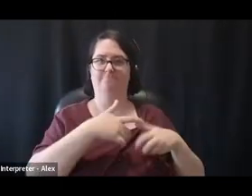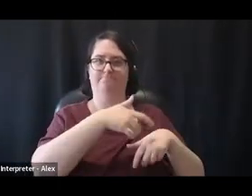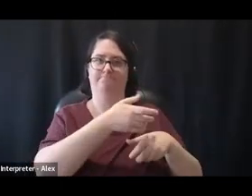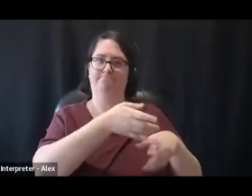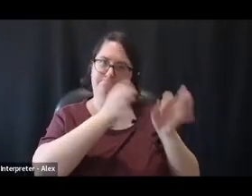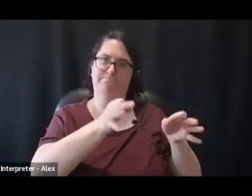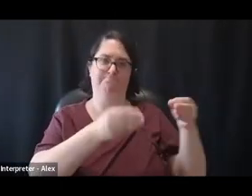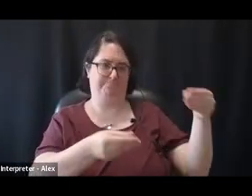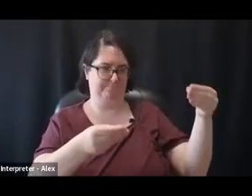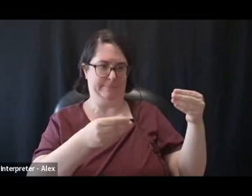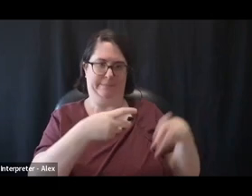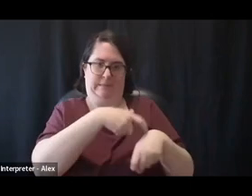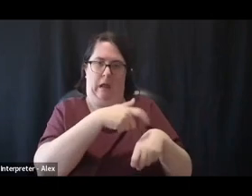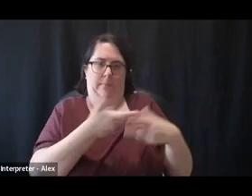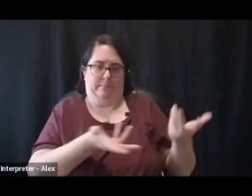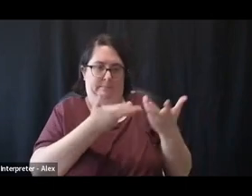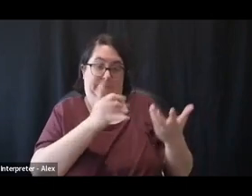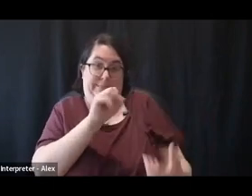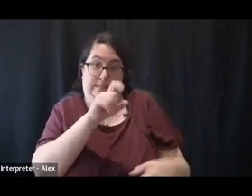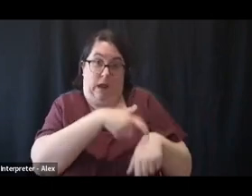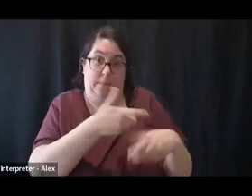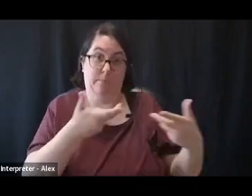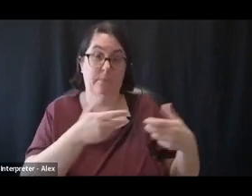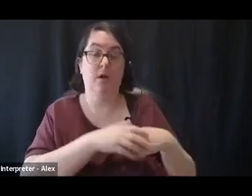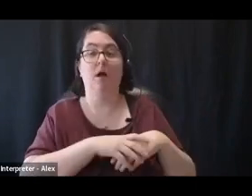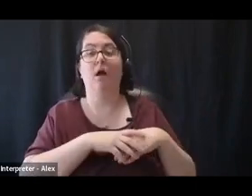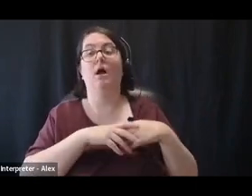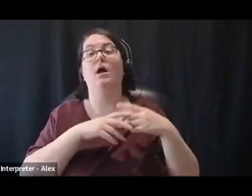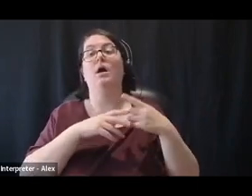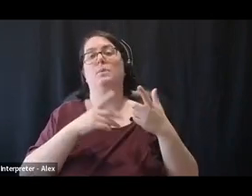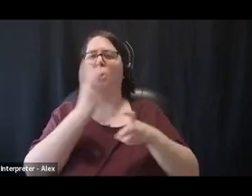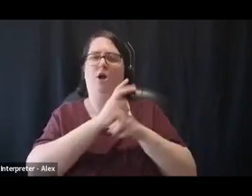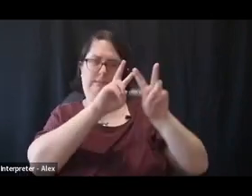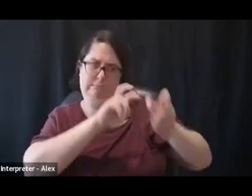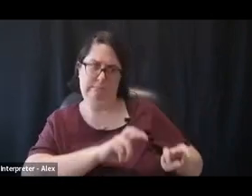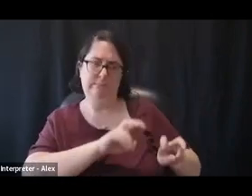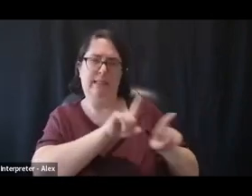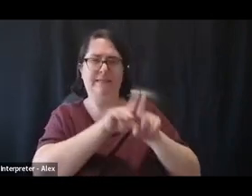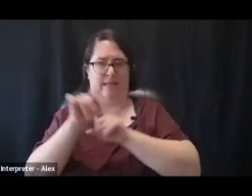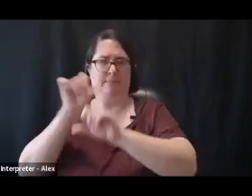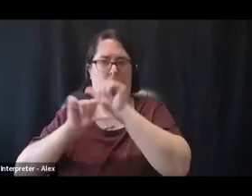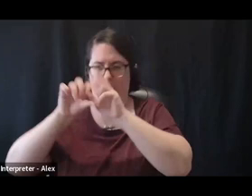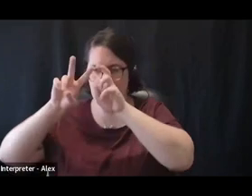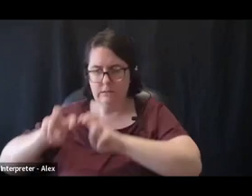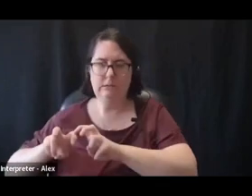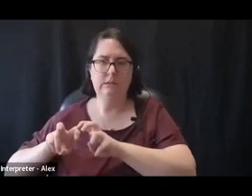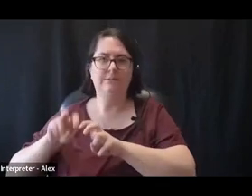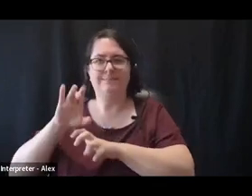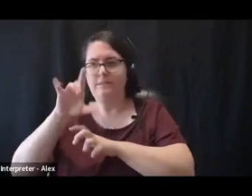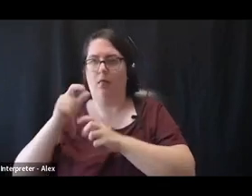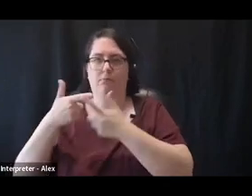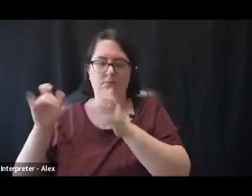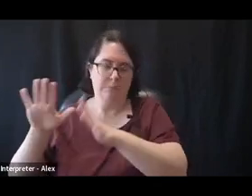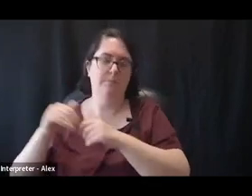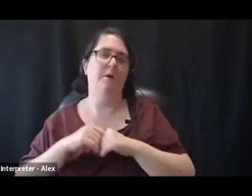the complex things and their interconnectedness actually be more readily understood. So all to say, as we look at what does